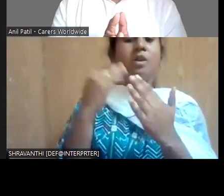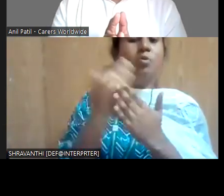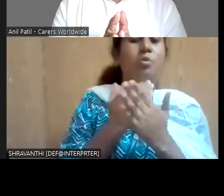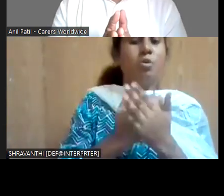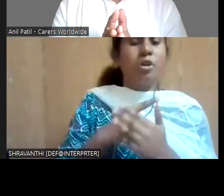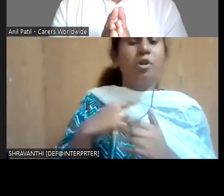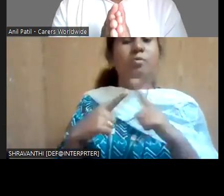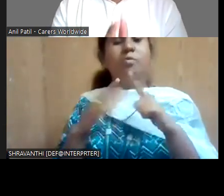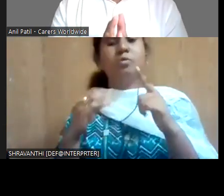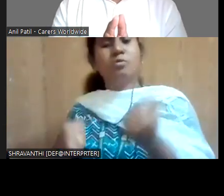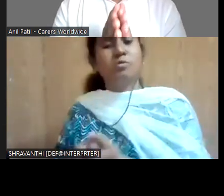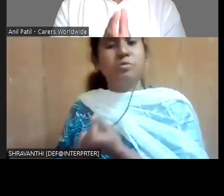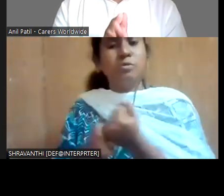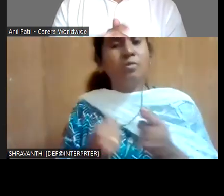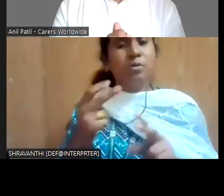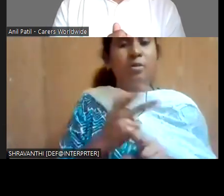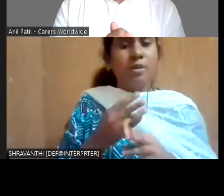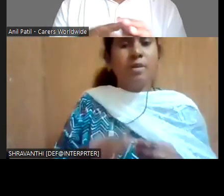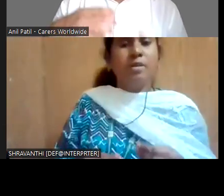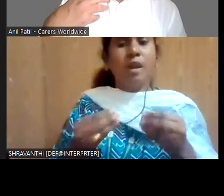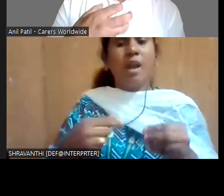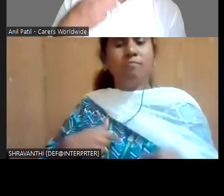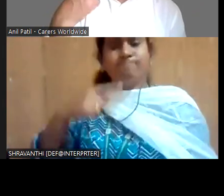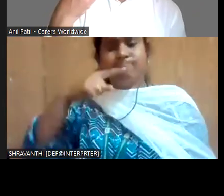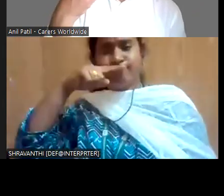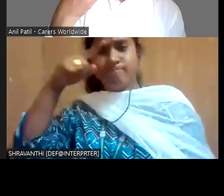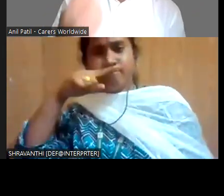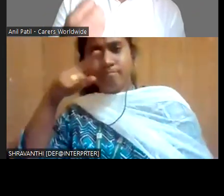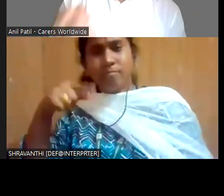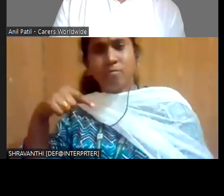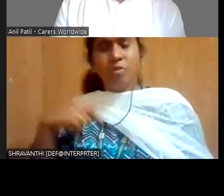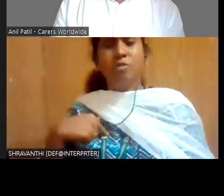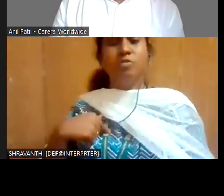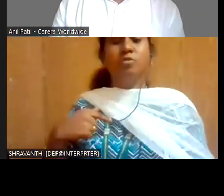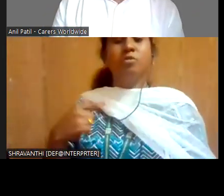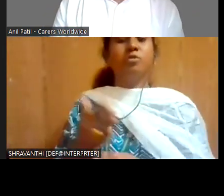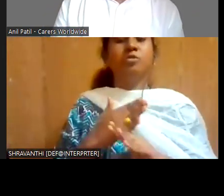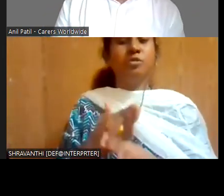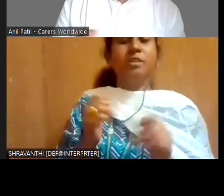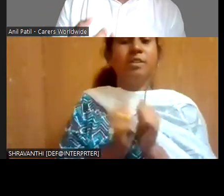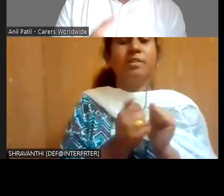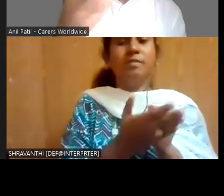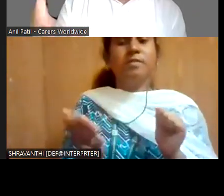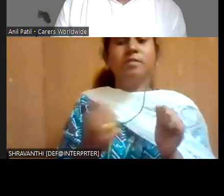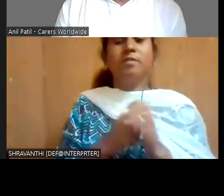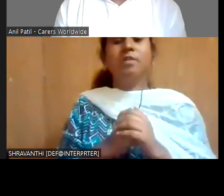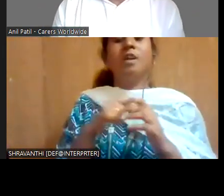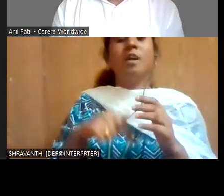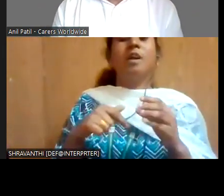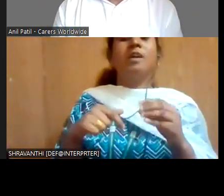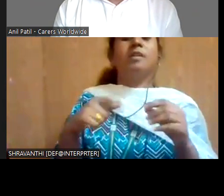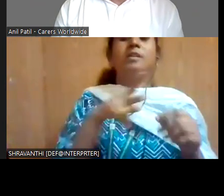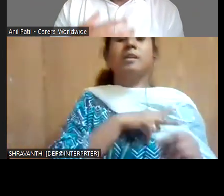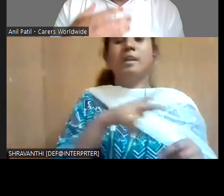support caregivers. I'm very proud and delighted to share. We are an advisor to the government of Karnataka and also Tamil